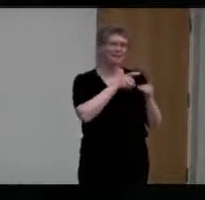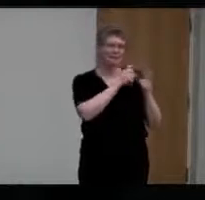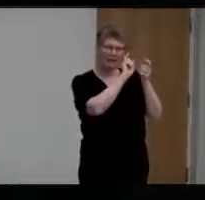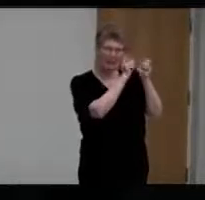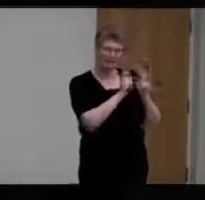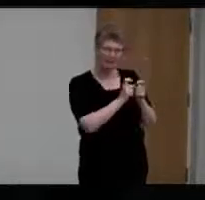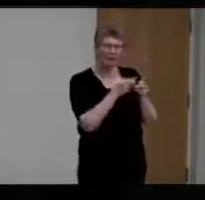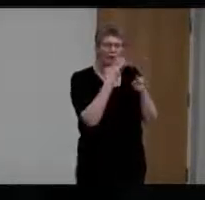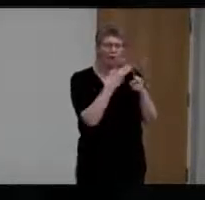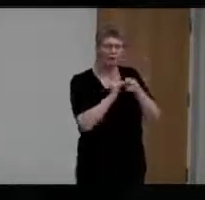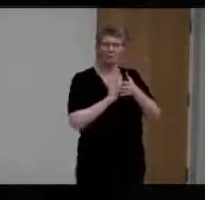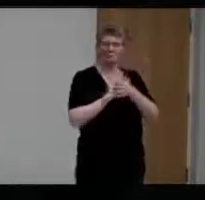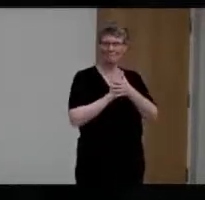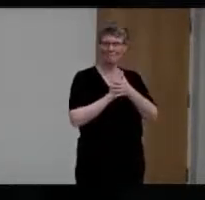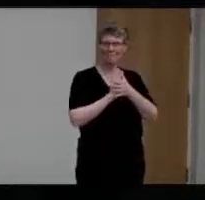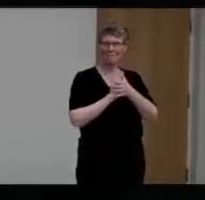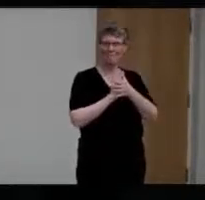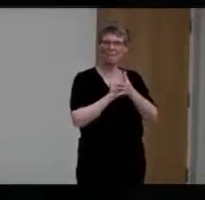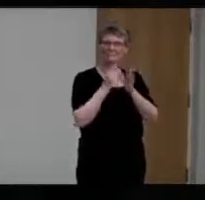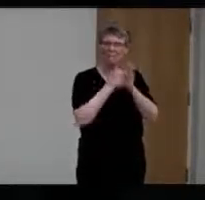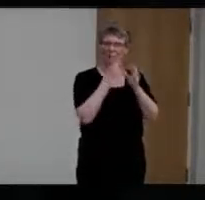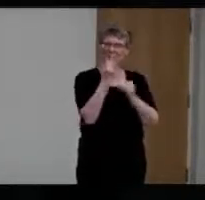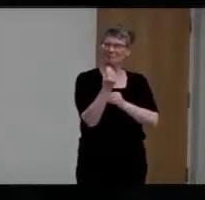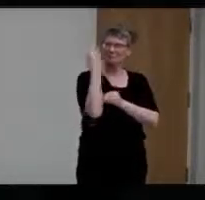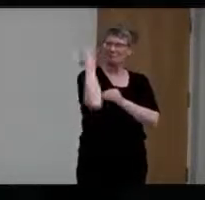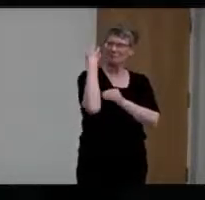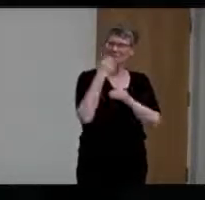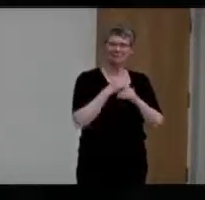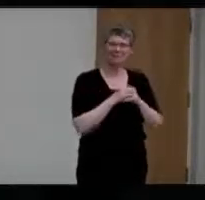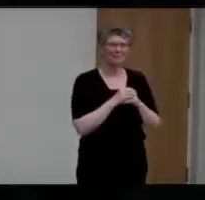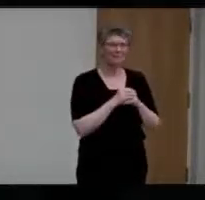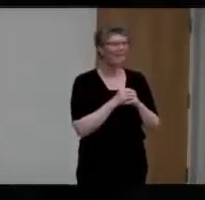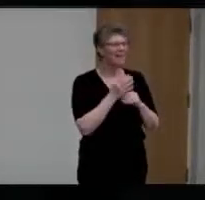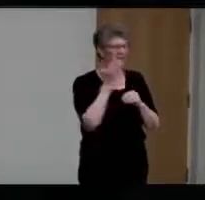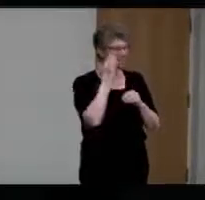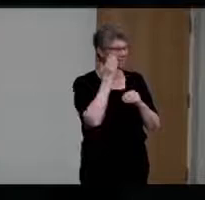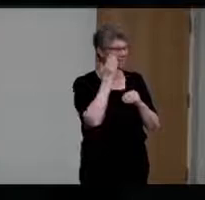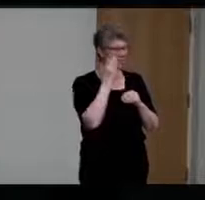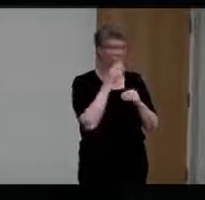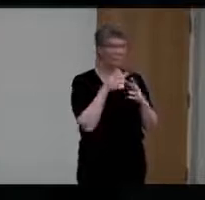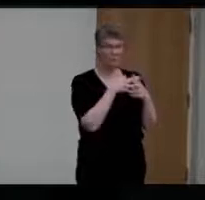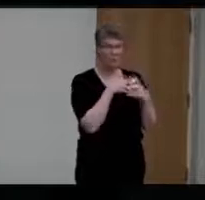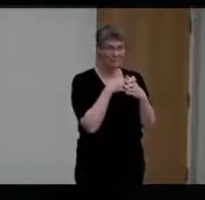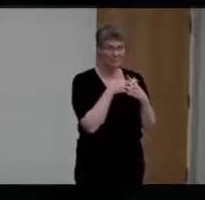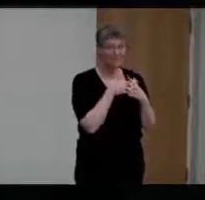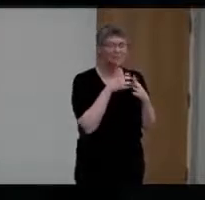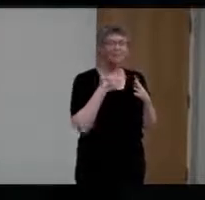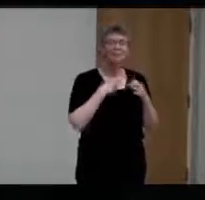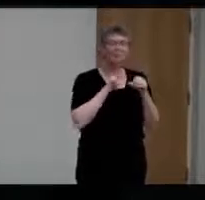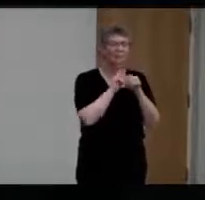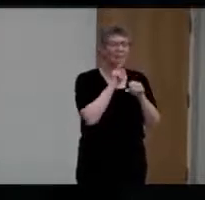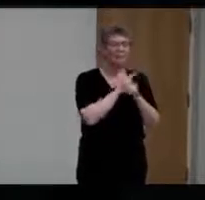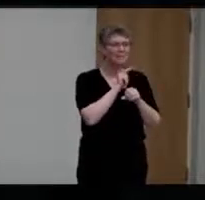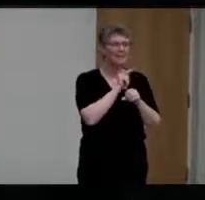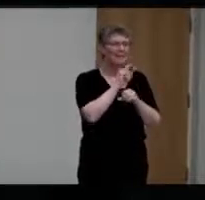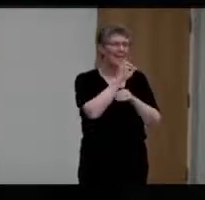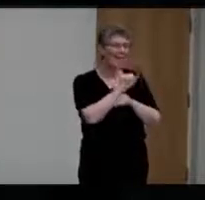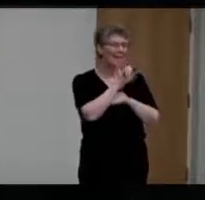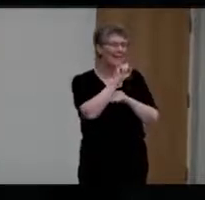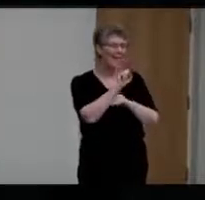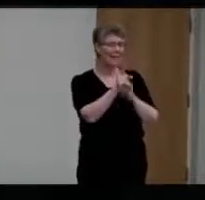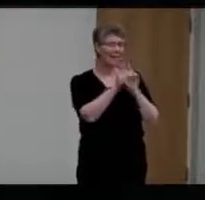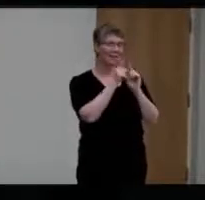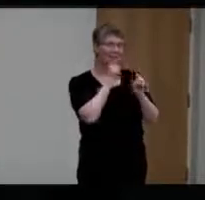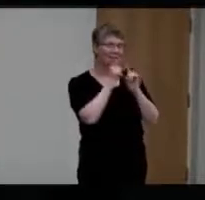And it's not lost on me that in particular in the United States, they've been testing out AI talk show hosts and